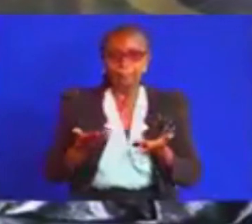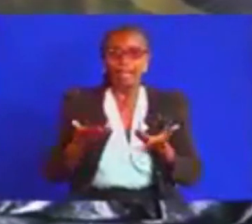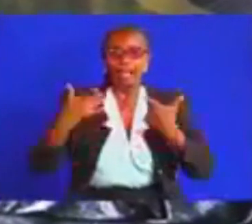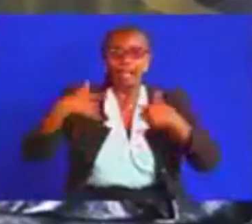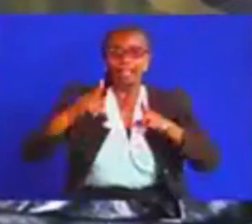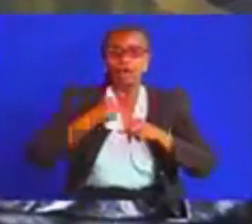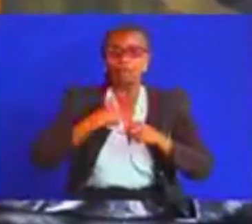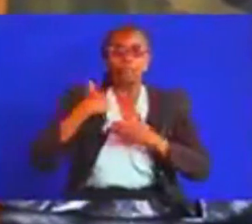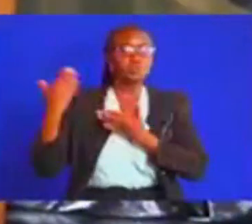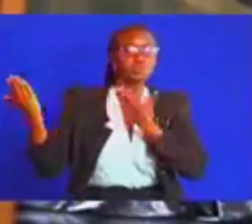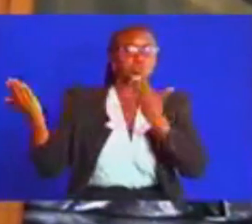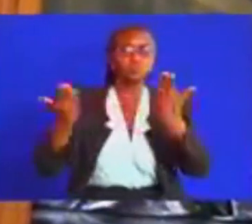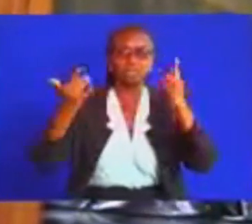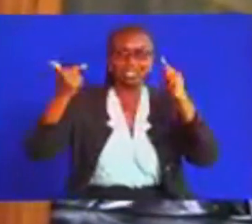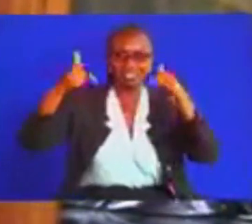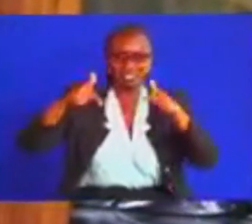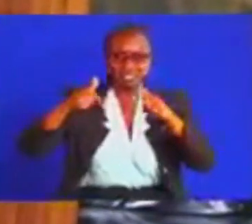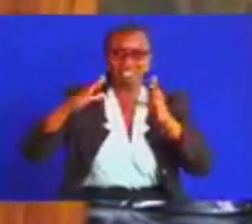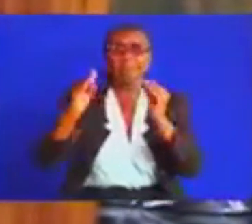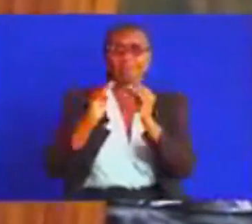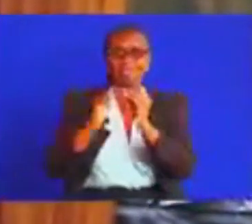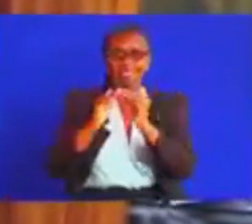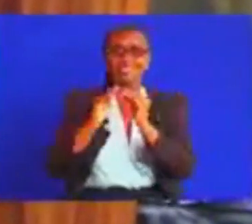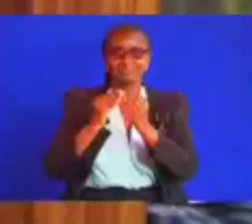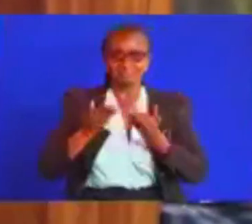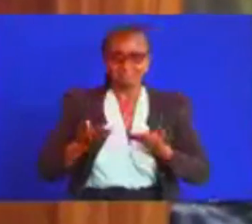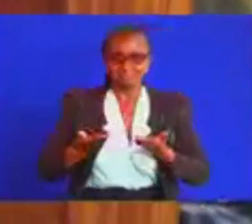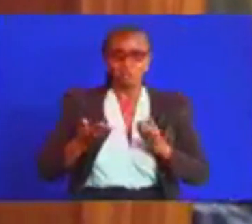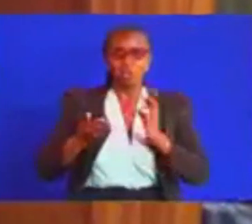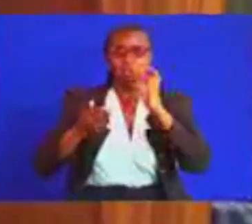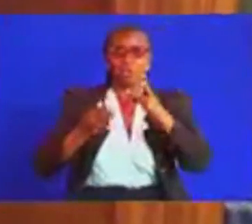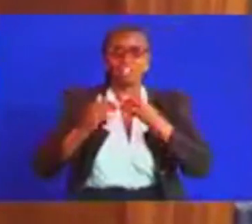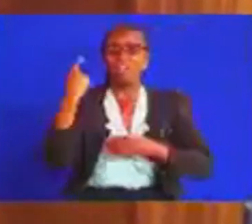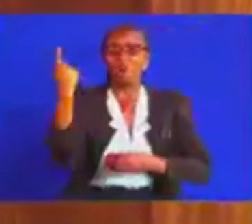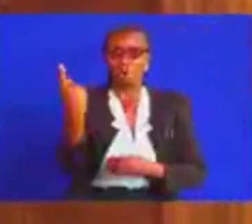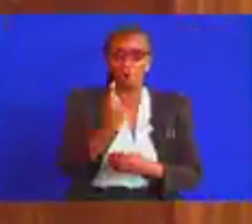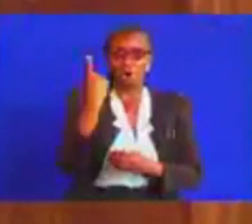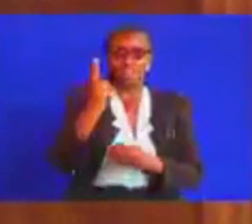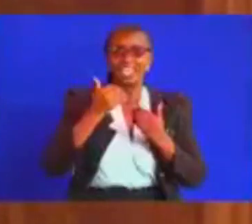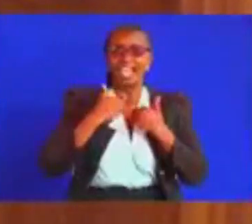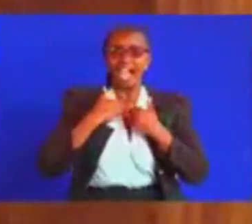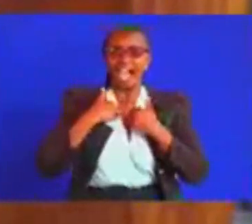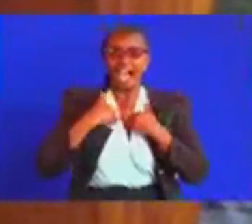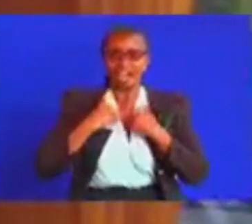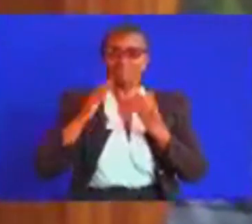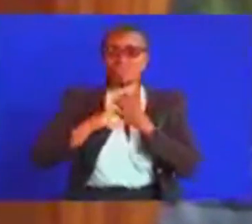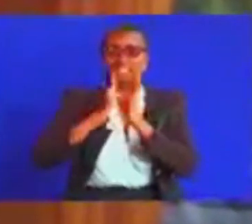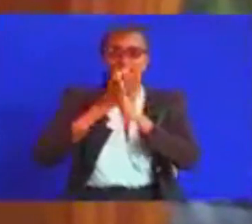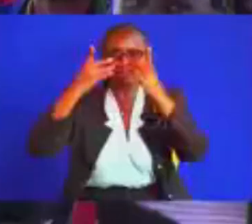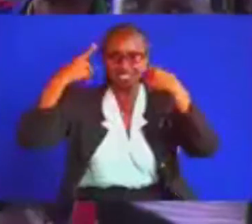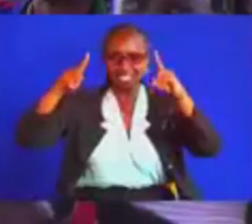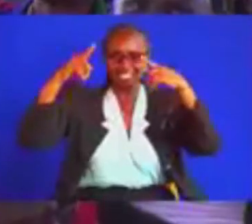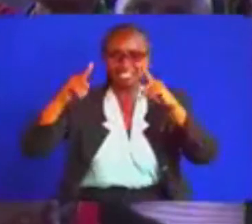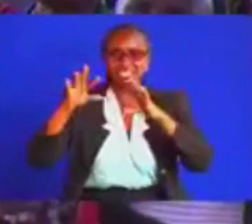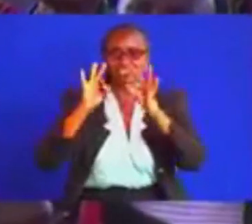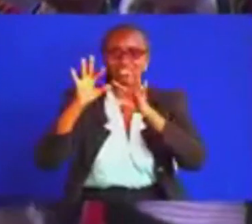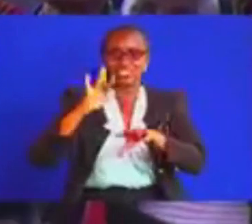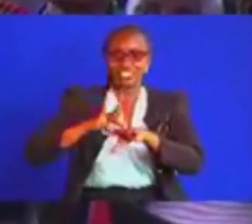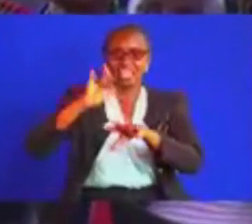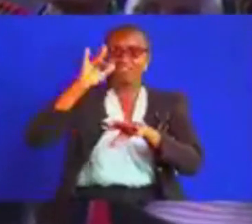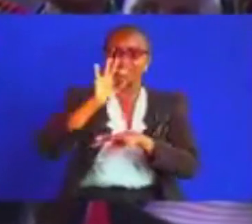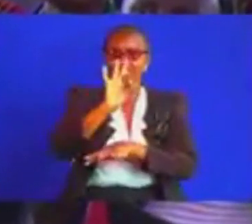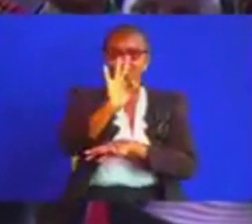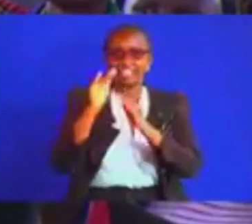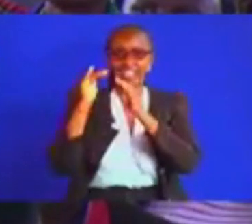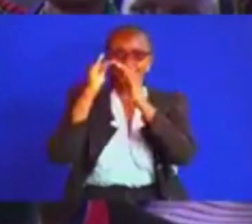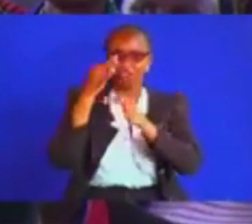just bring this, that this conference will only have been successful if it affects three